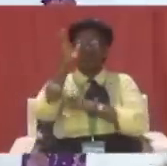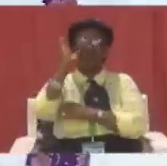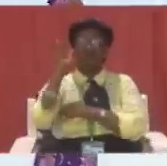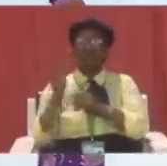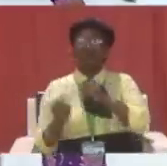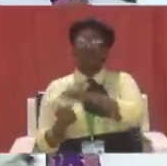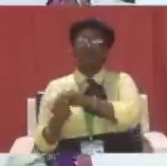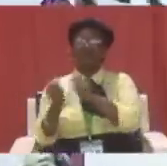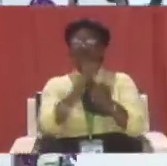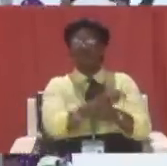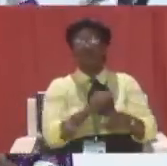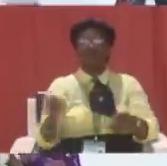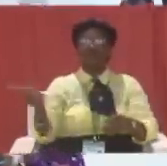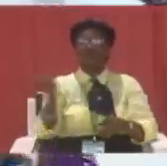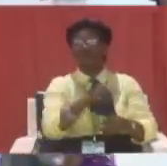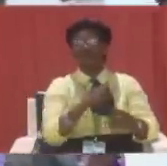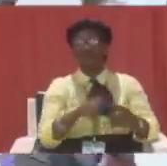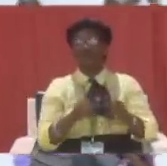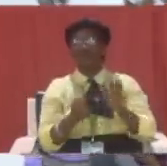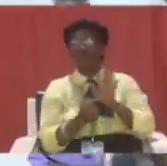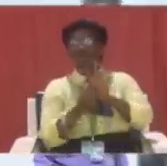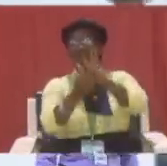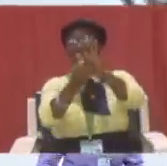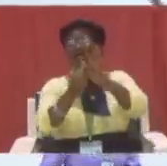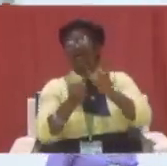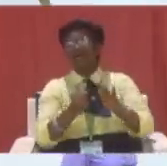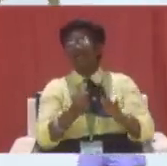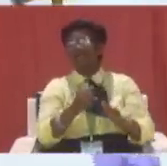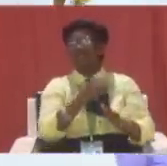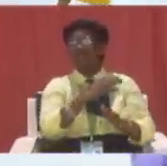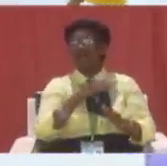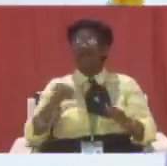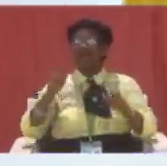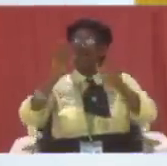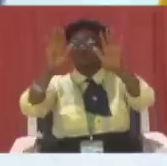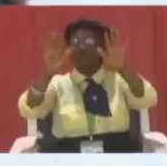sign to your generation, wonders to the world,